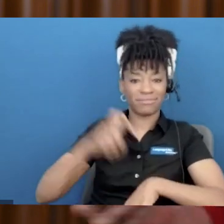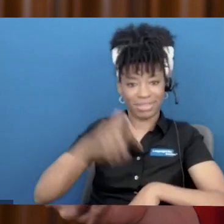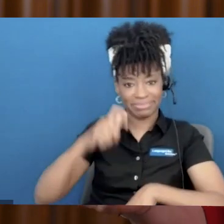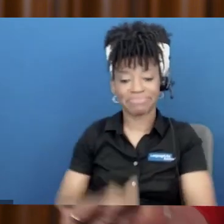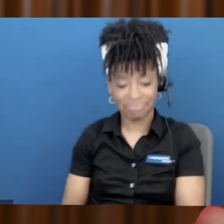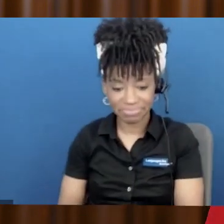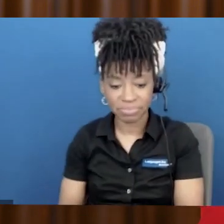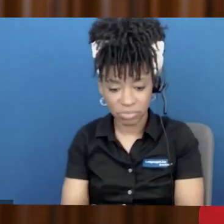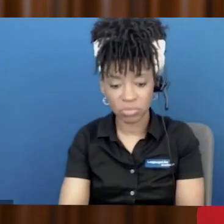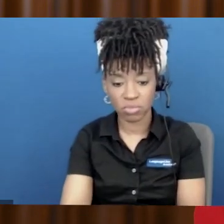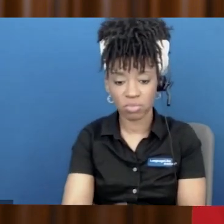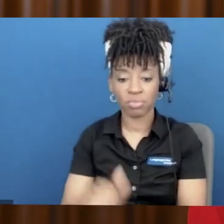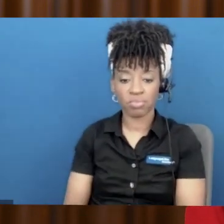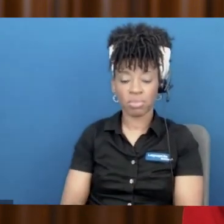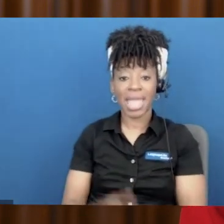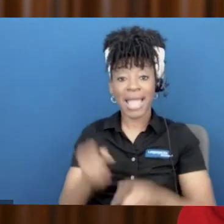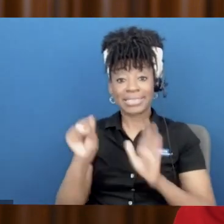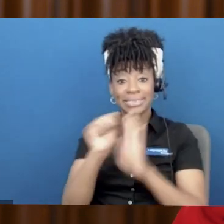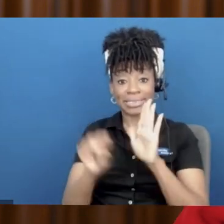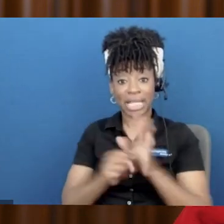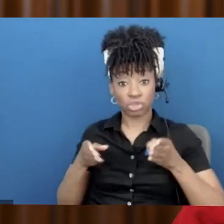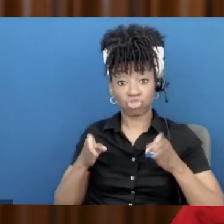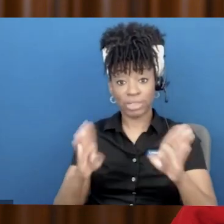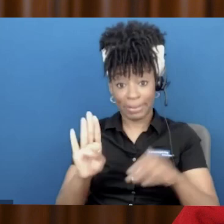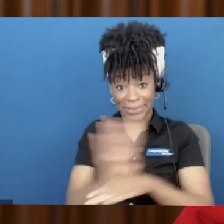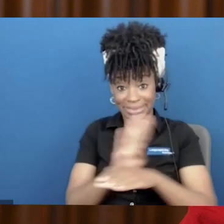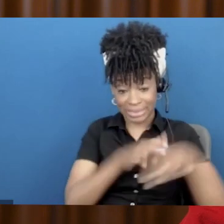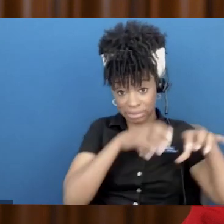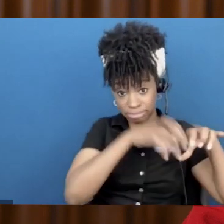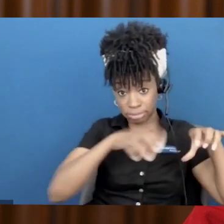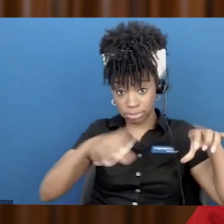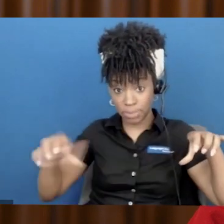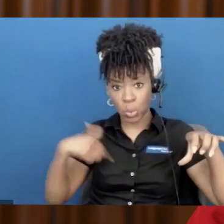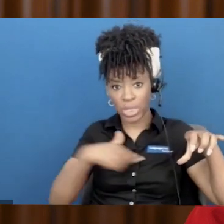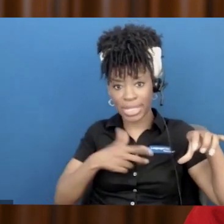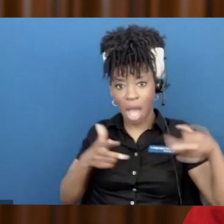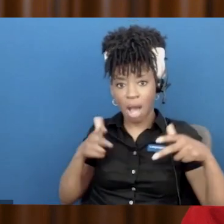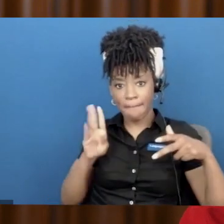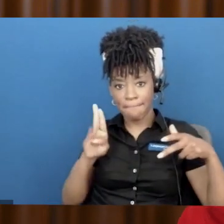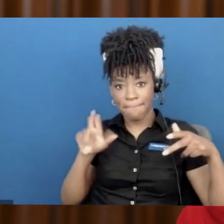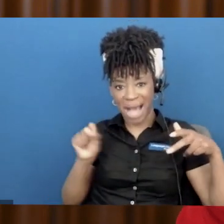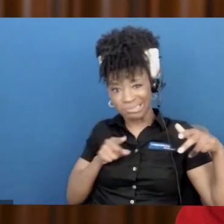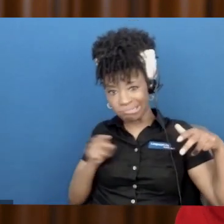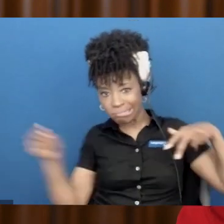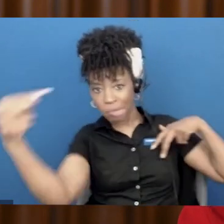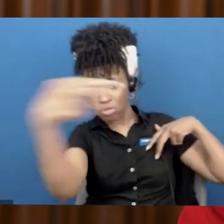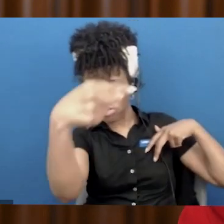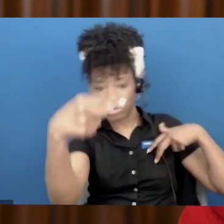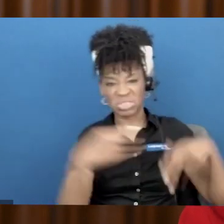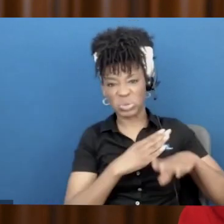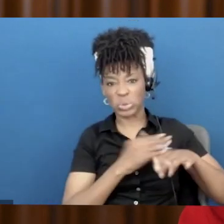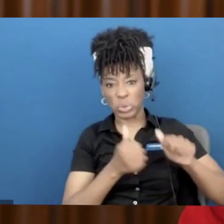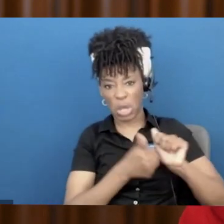We rerouted buses off State Street to help the businesses there recover from the looting and destruction at the end of May. This type